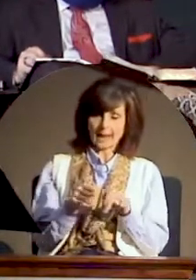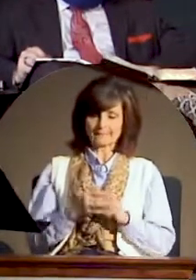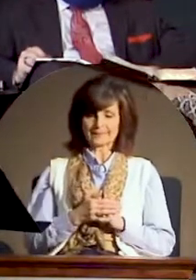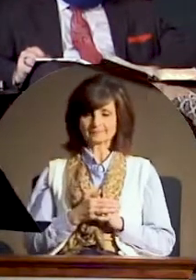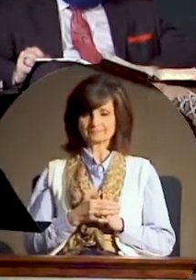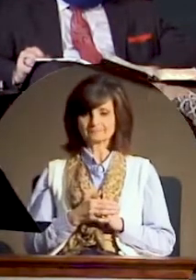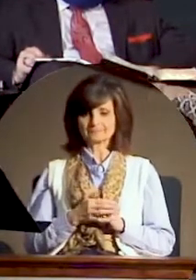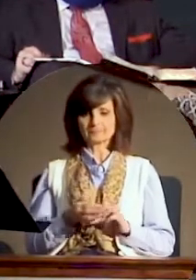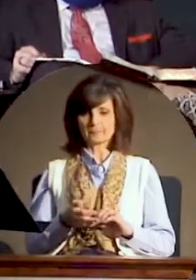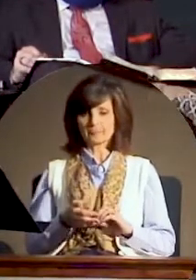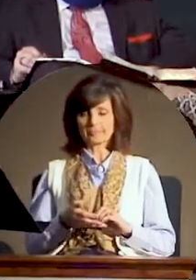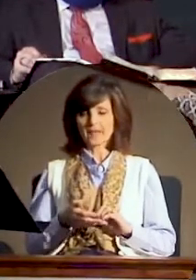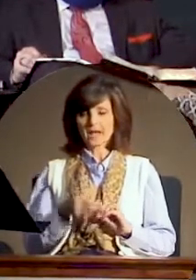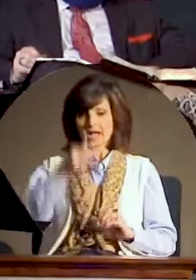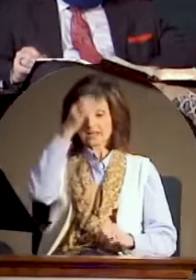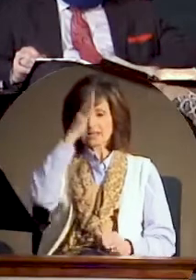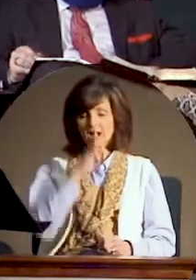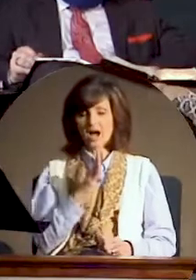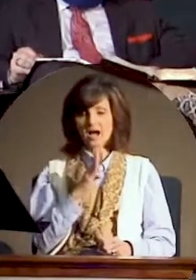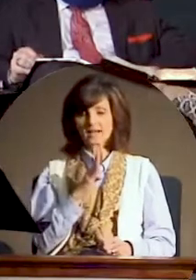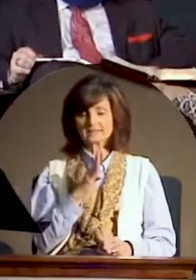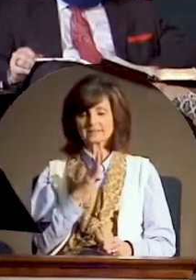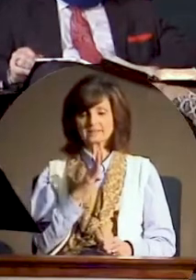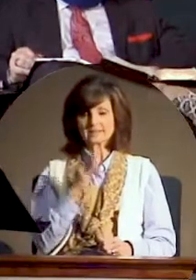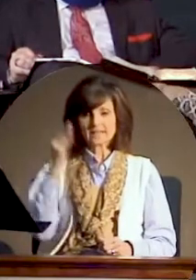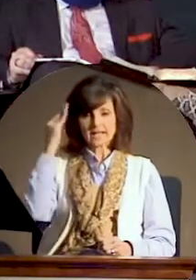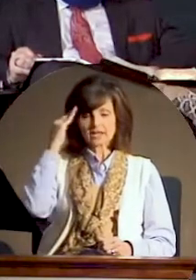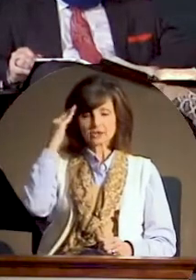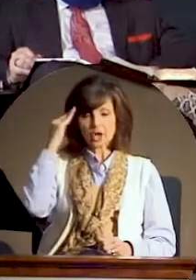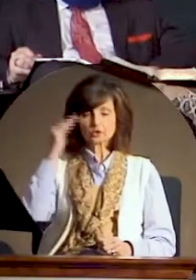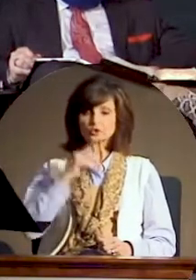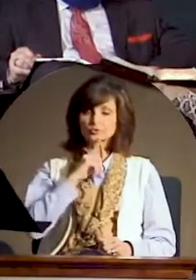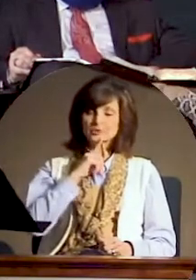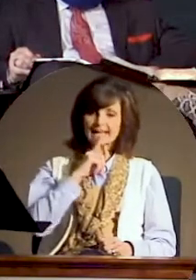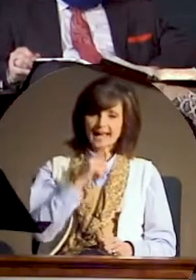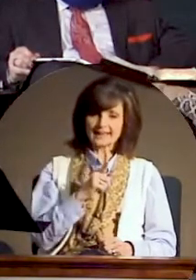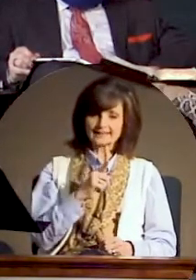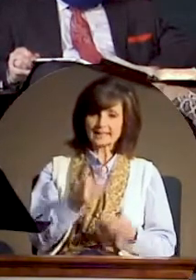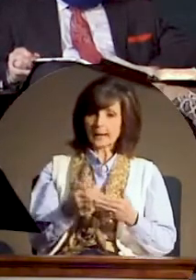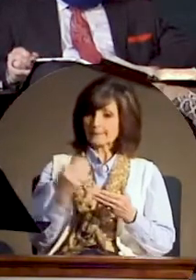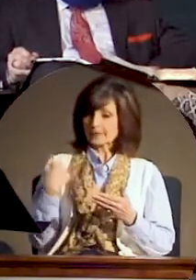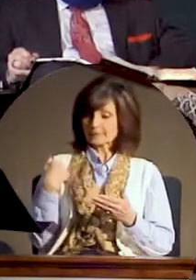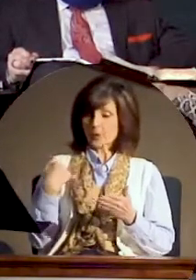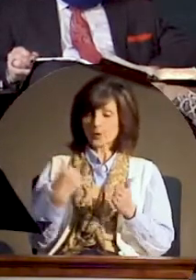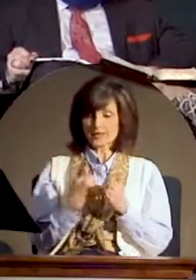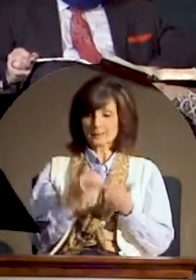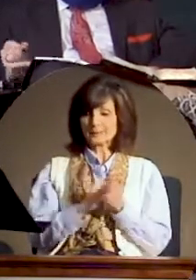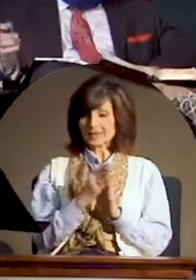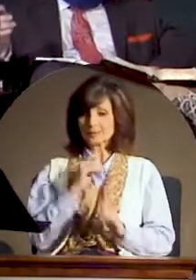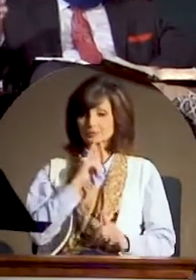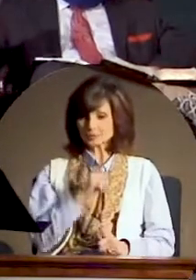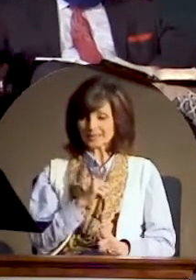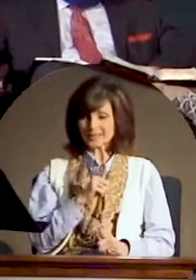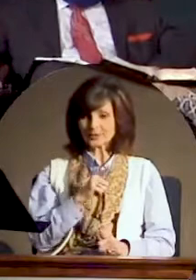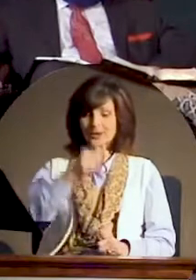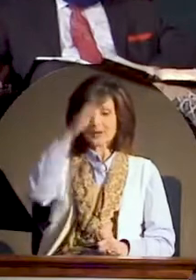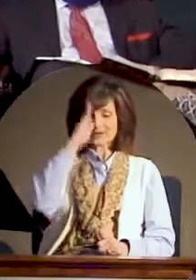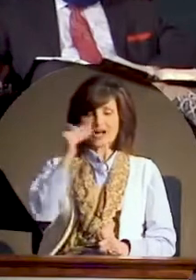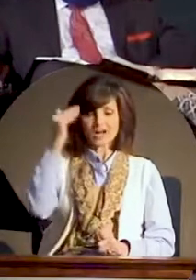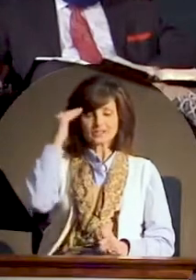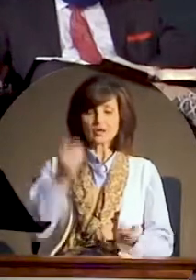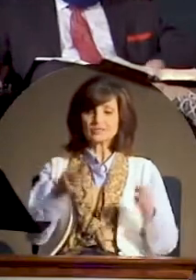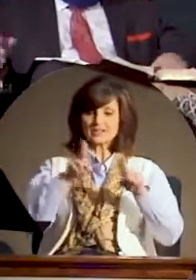Can I tell you this? God knows reality before it's real. God knows